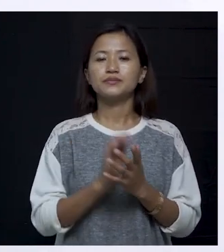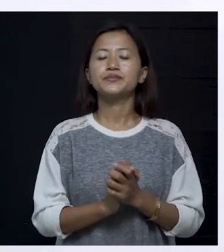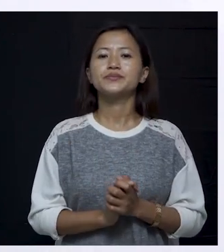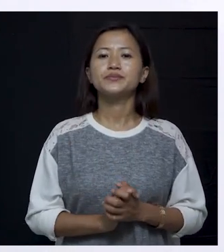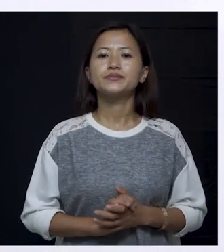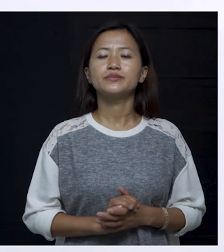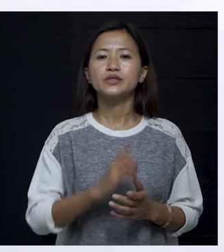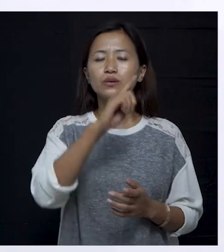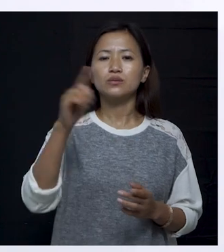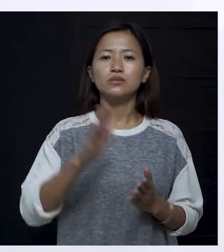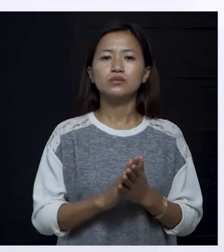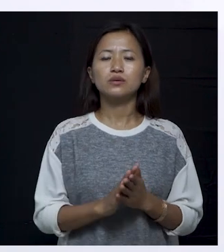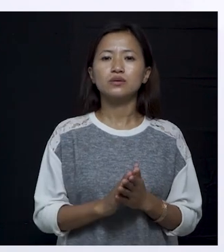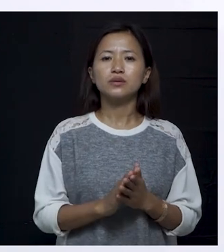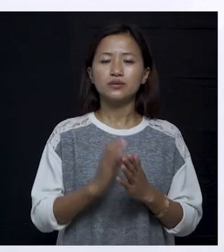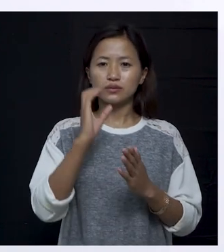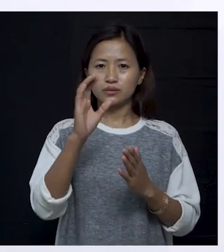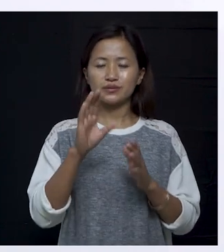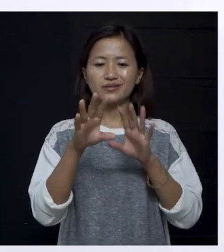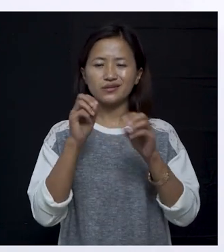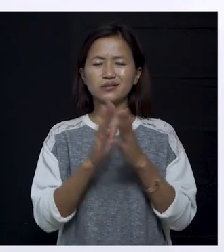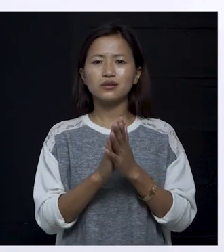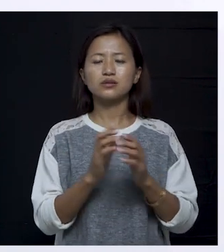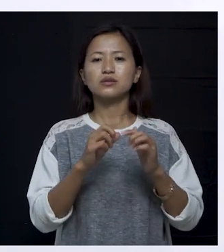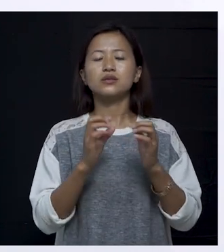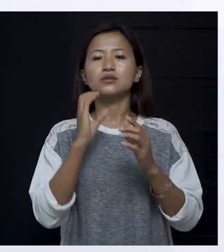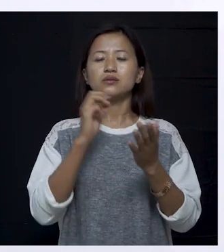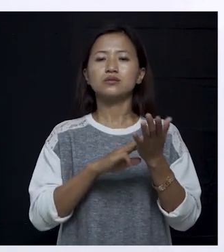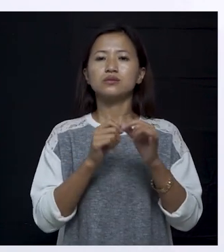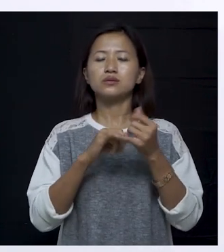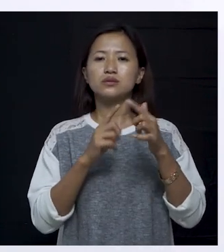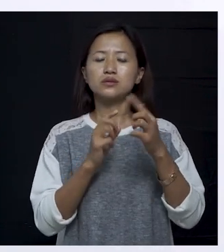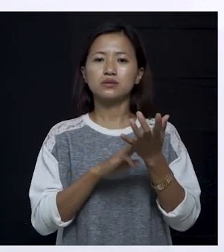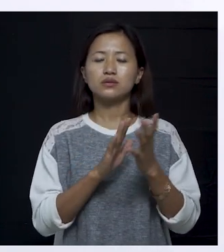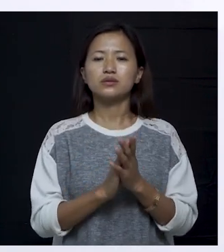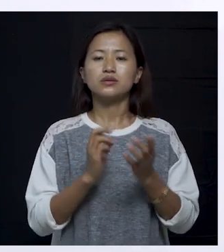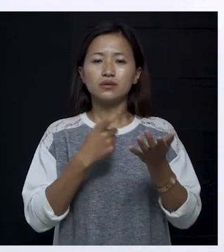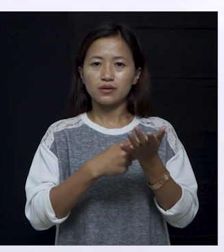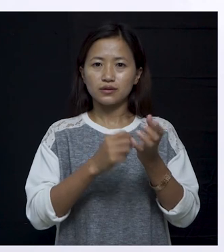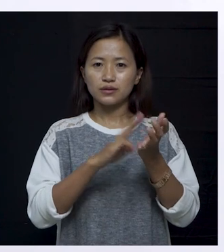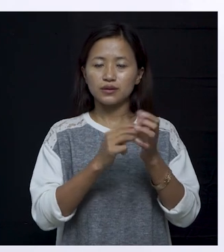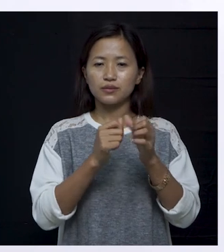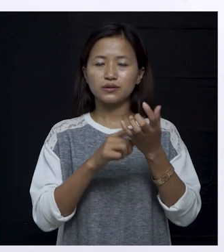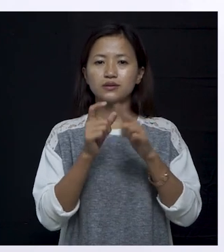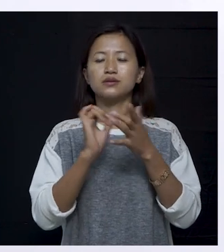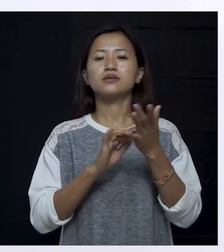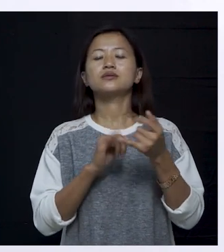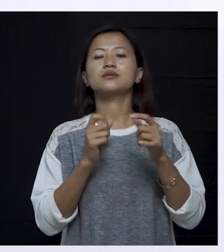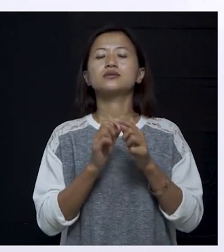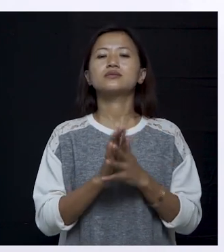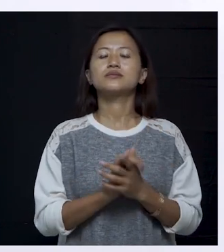as right to constitutional remedies, okay? Right to constitutional